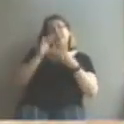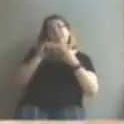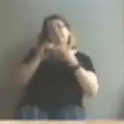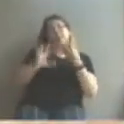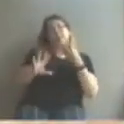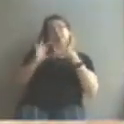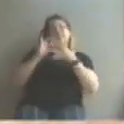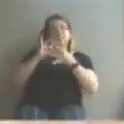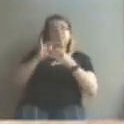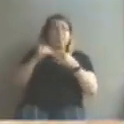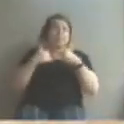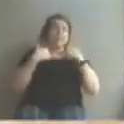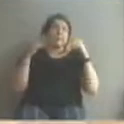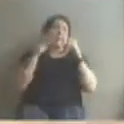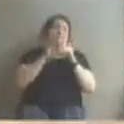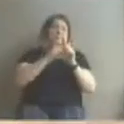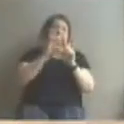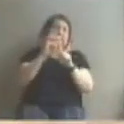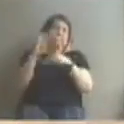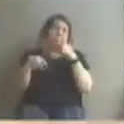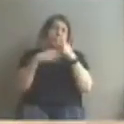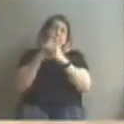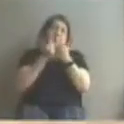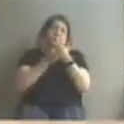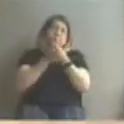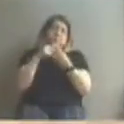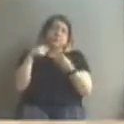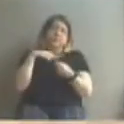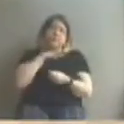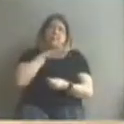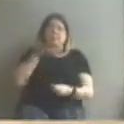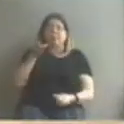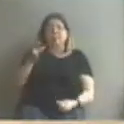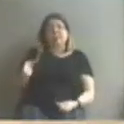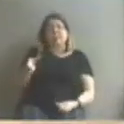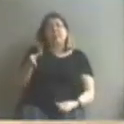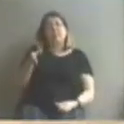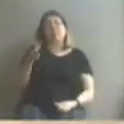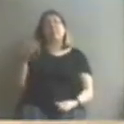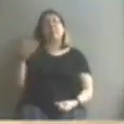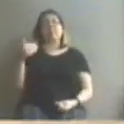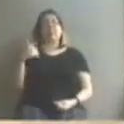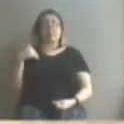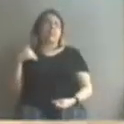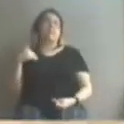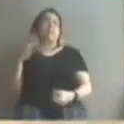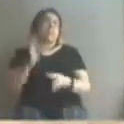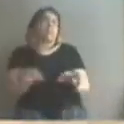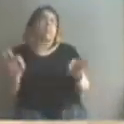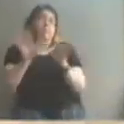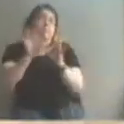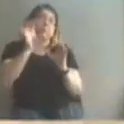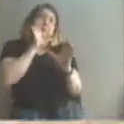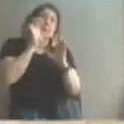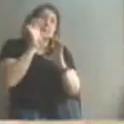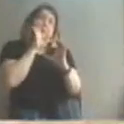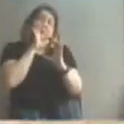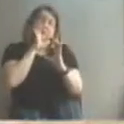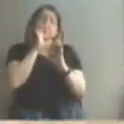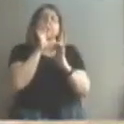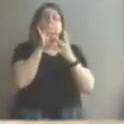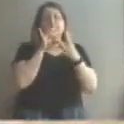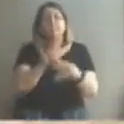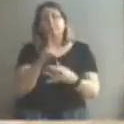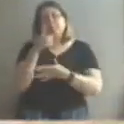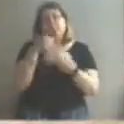have a meeting with different types of support staff there, and basically have a crucial conversation around what had